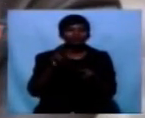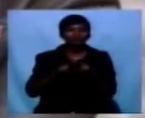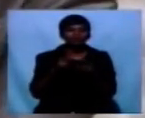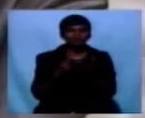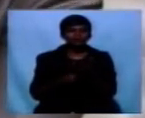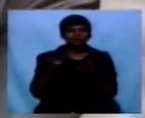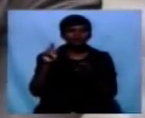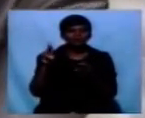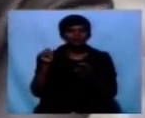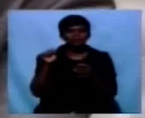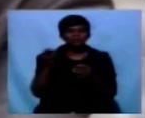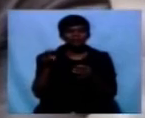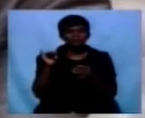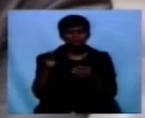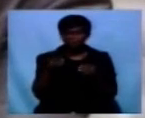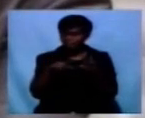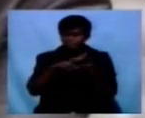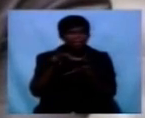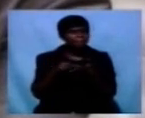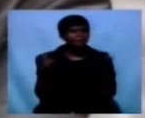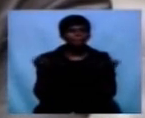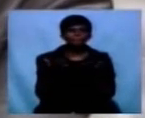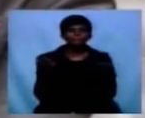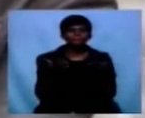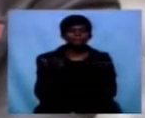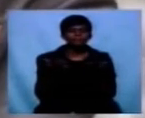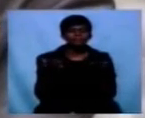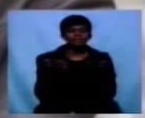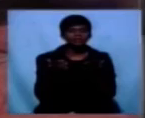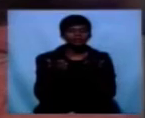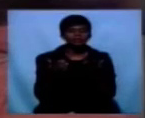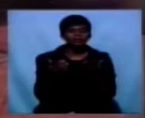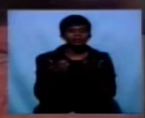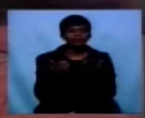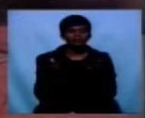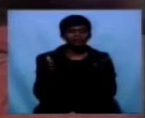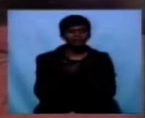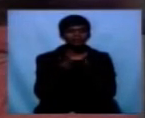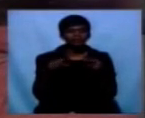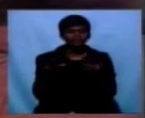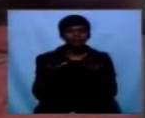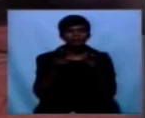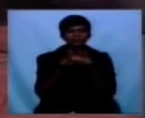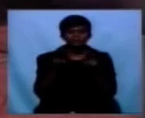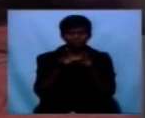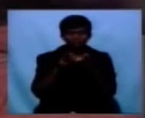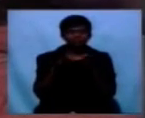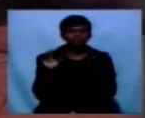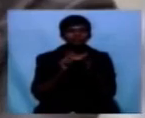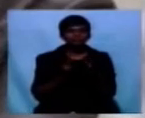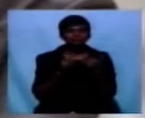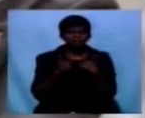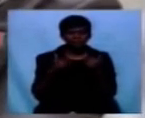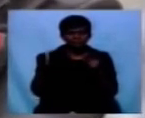go to Kashiwa off-road without paying the toll facility. On the new gate? On the new road? Yes. Very expensive road. Now we have